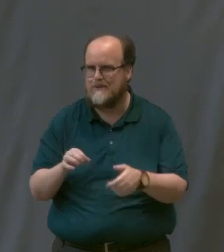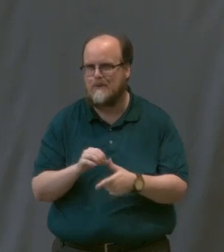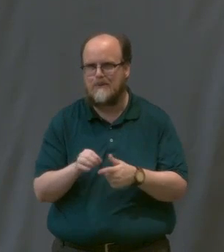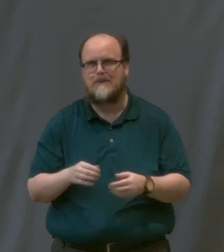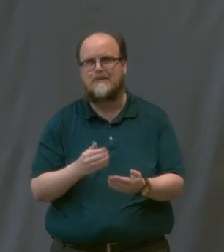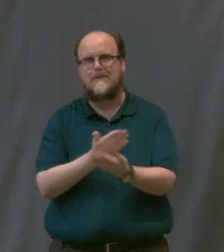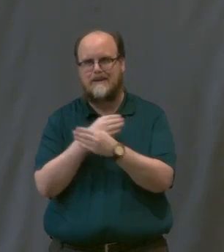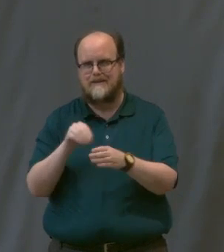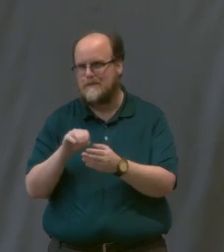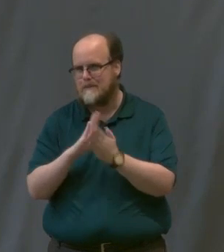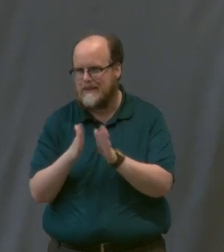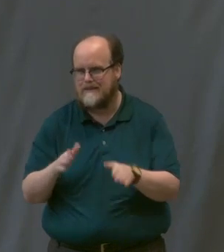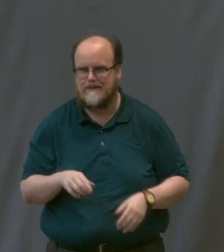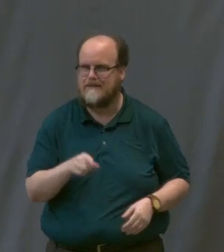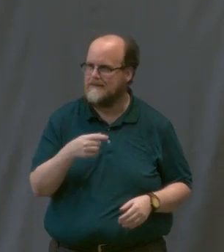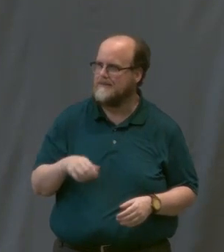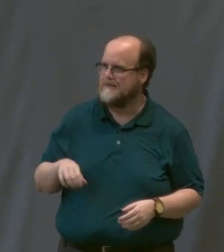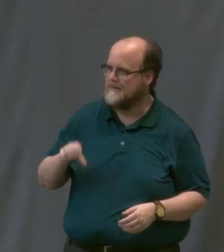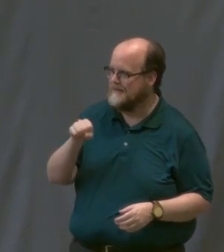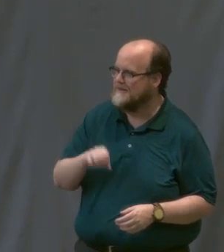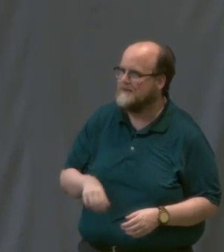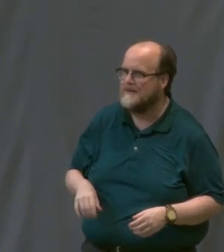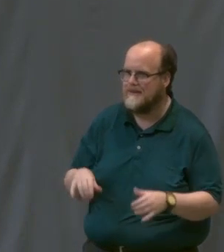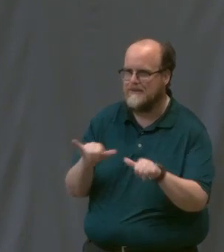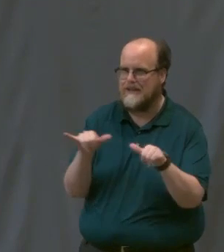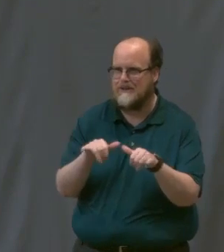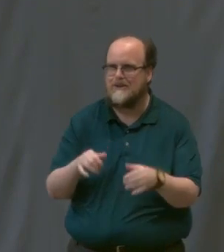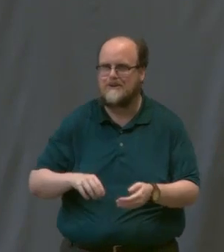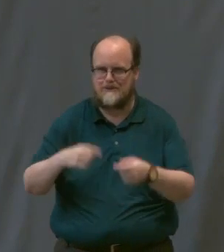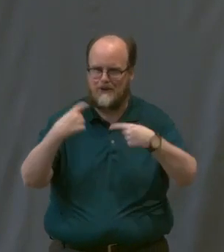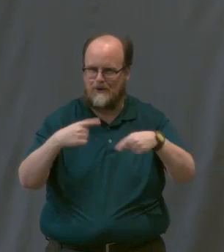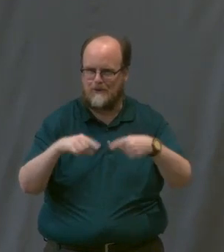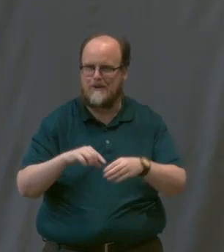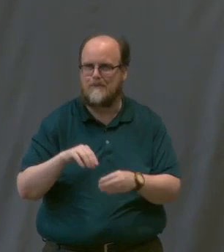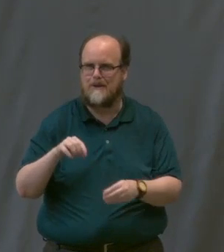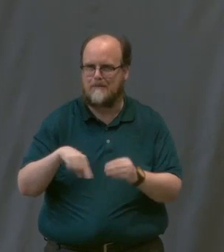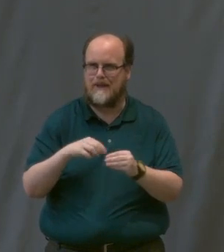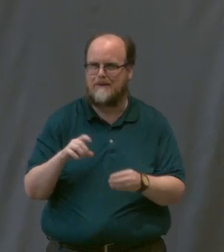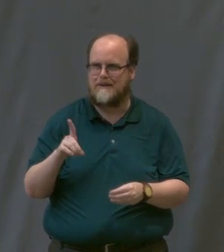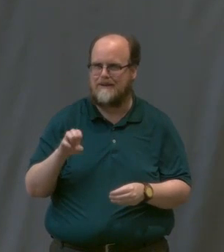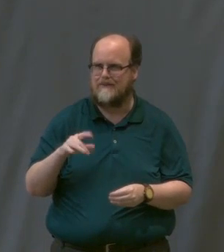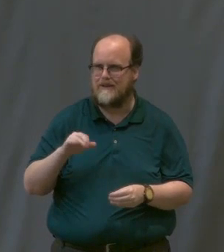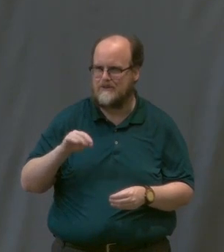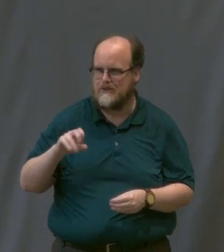Okay, all right. Two engineers talking about a definition of something.